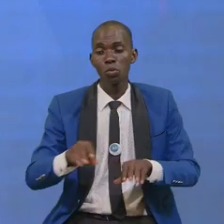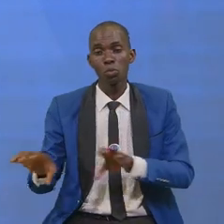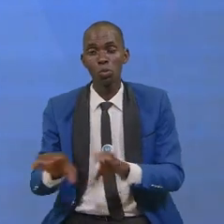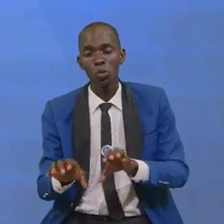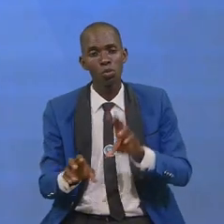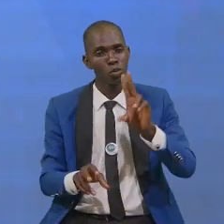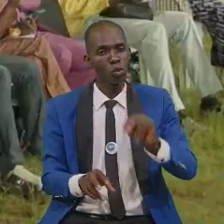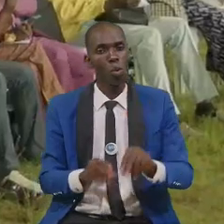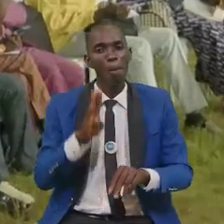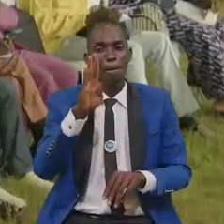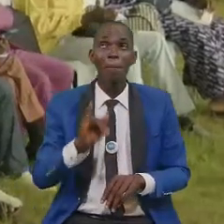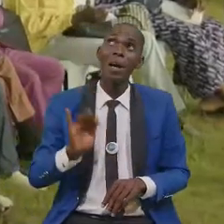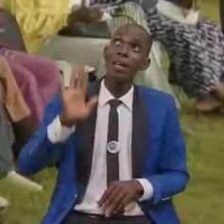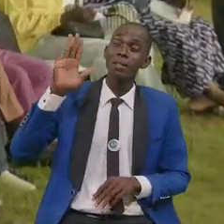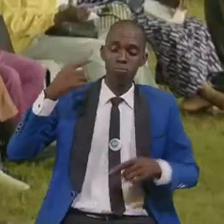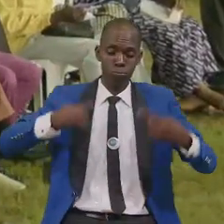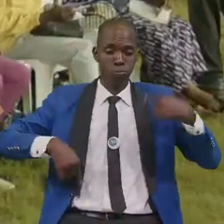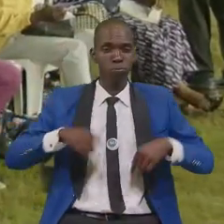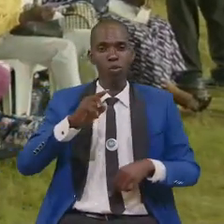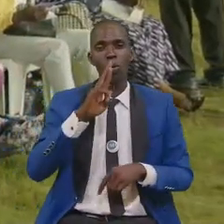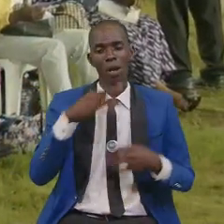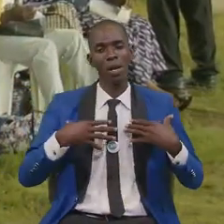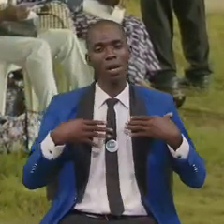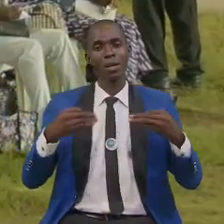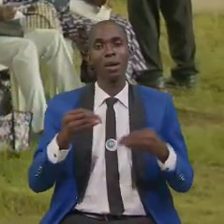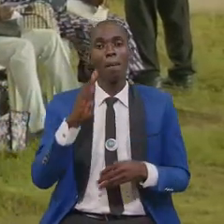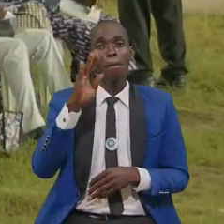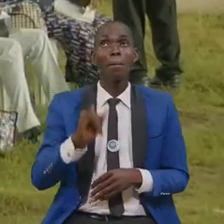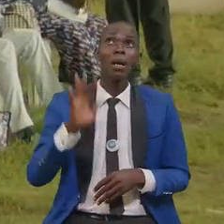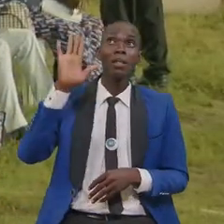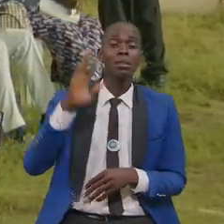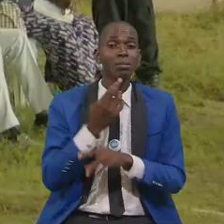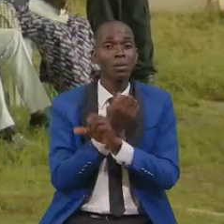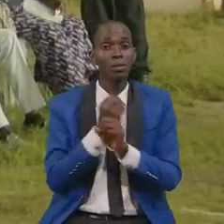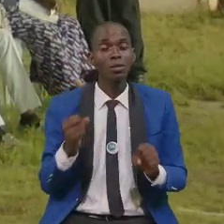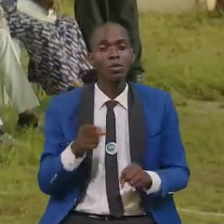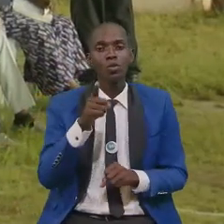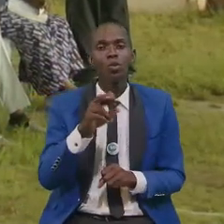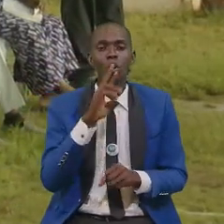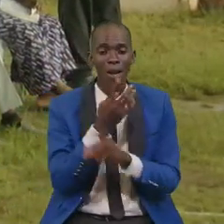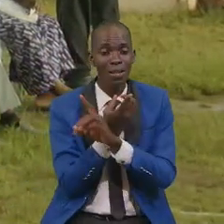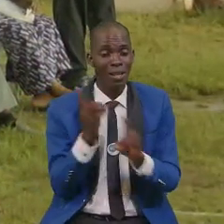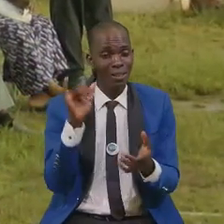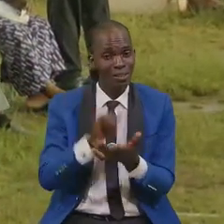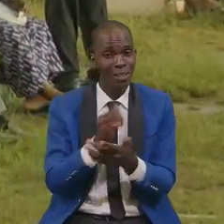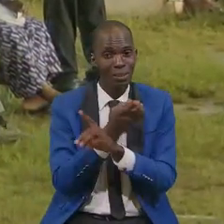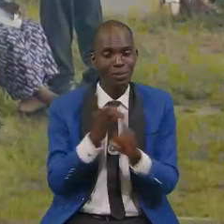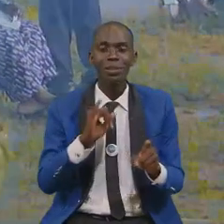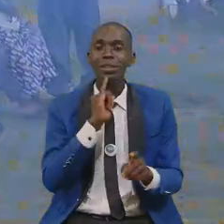are healed, and by his redemption you are delivered, and that deliverance for you is